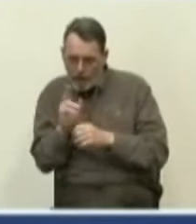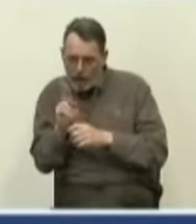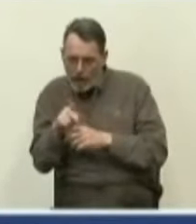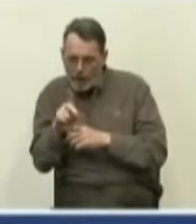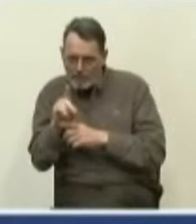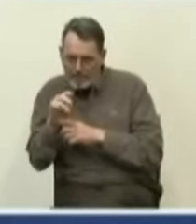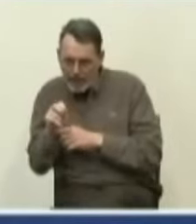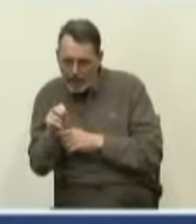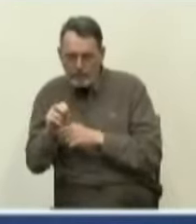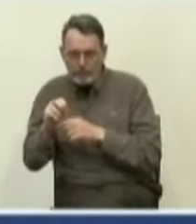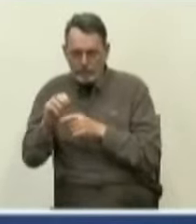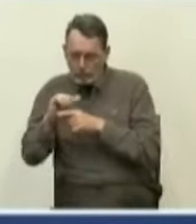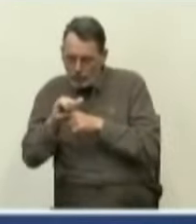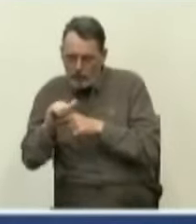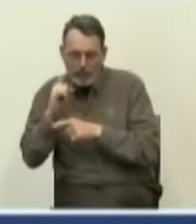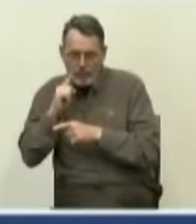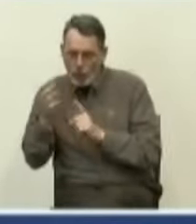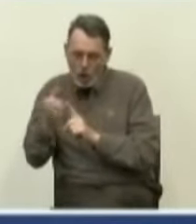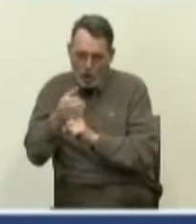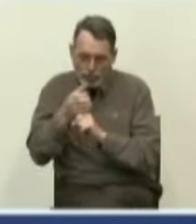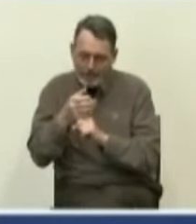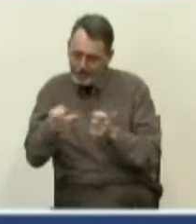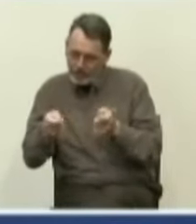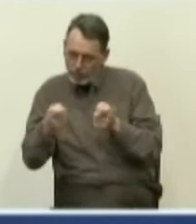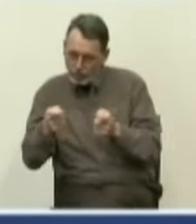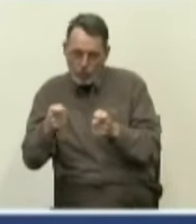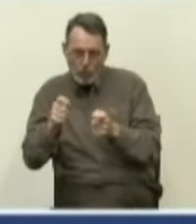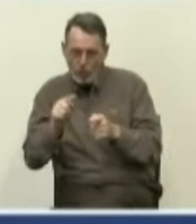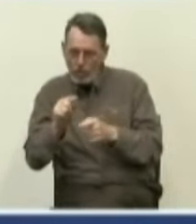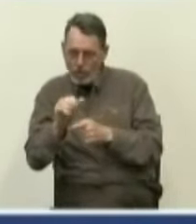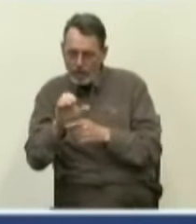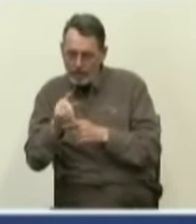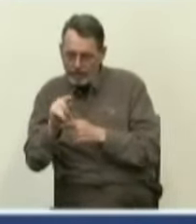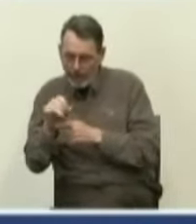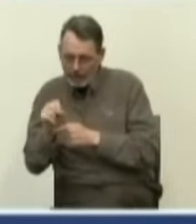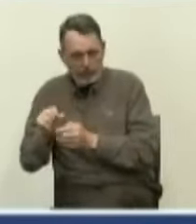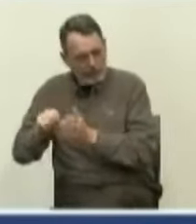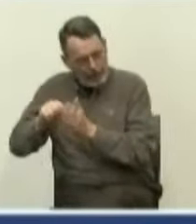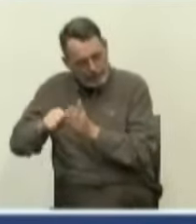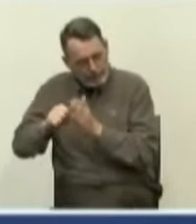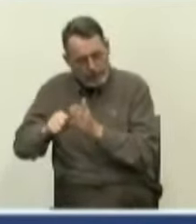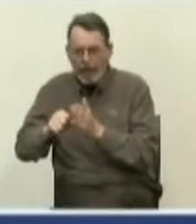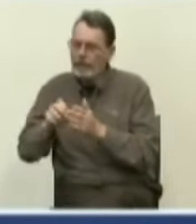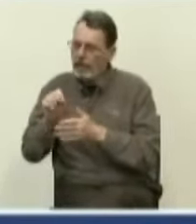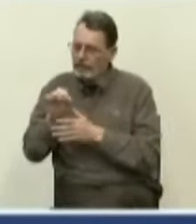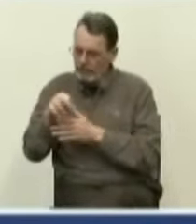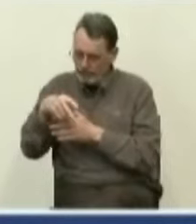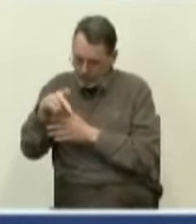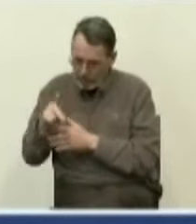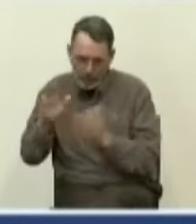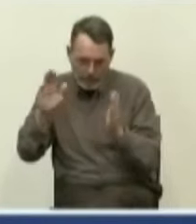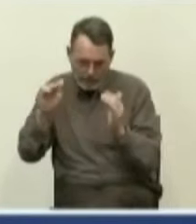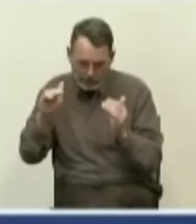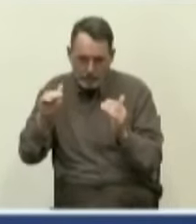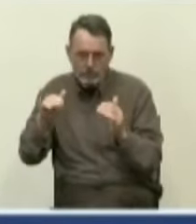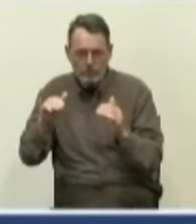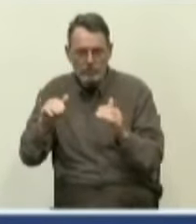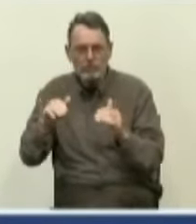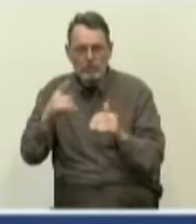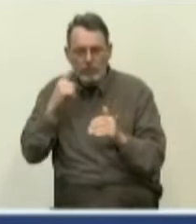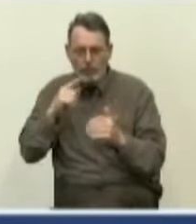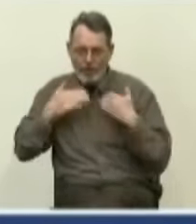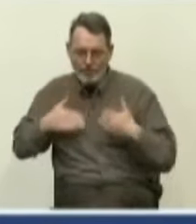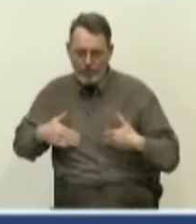and control tactics with an emphasis on SFPD standards and expectations of its members in regard to